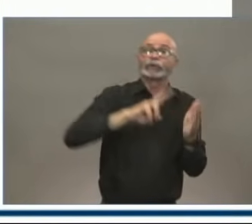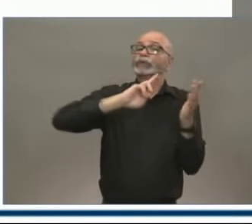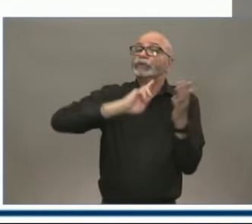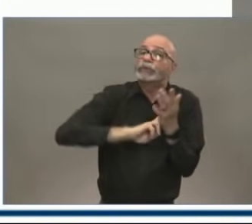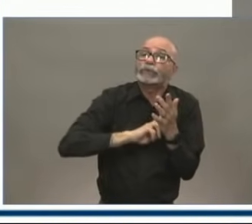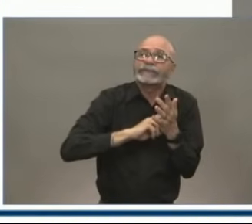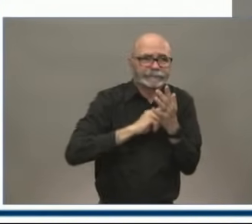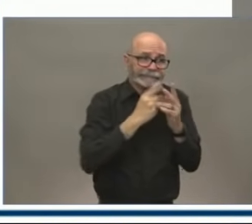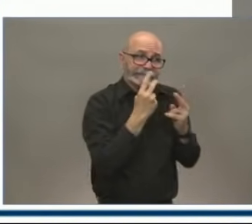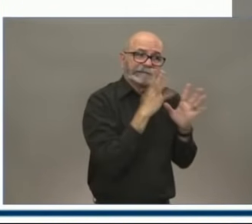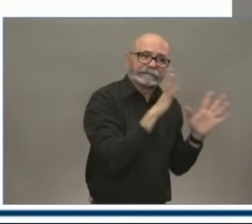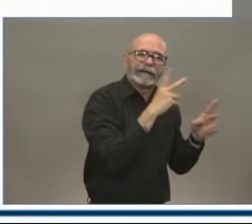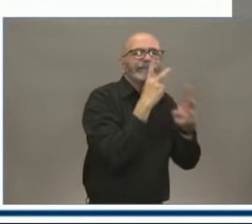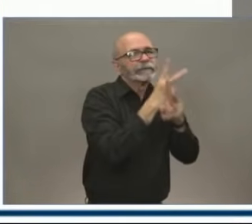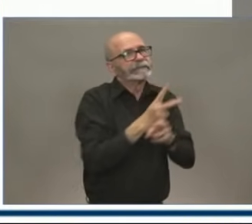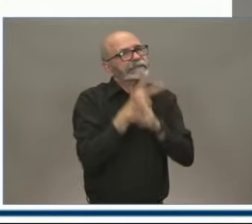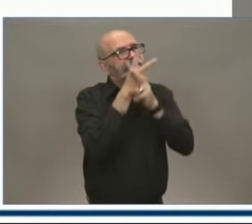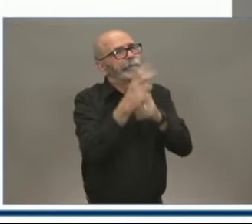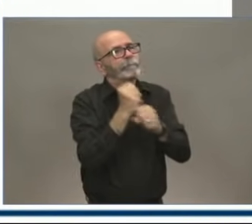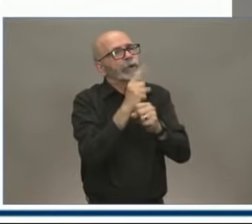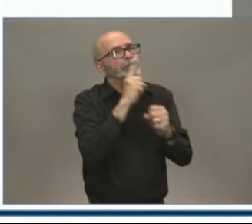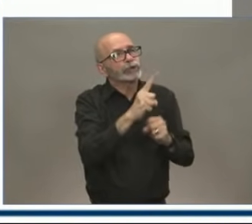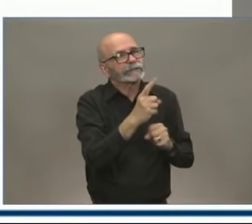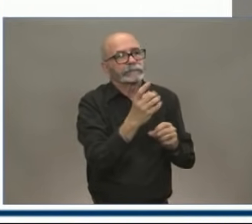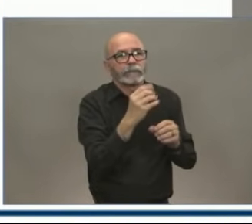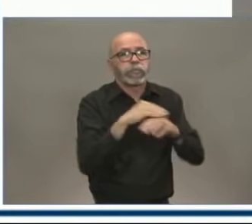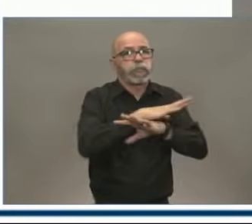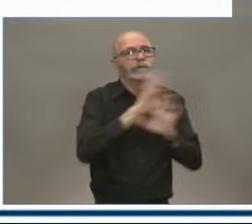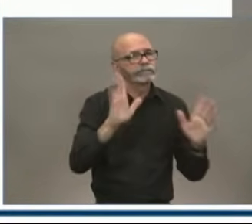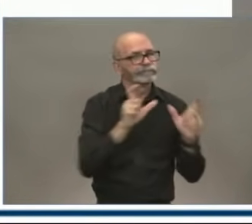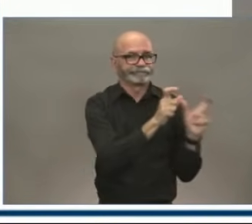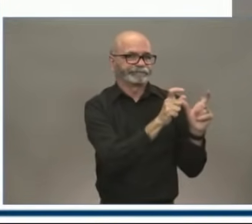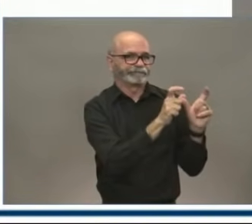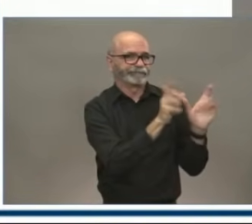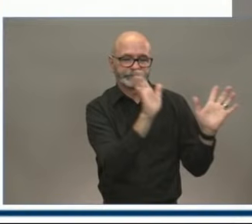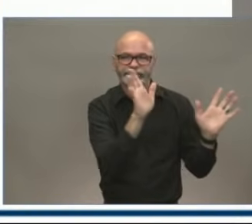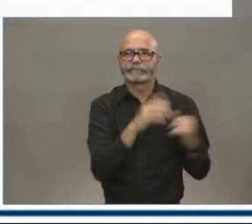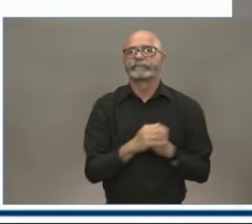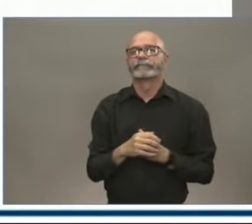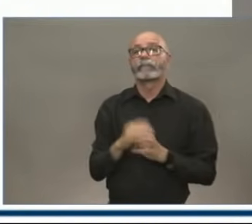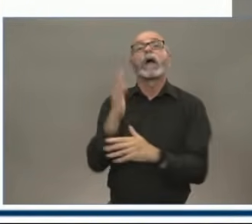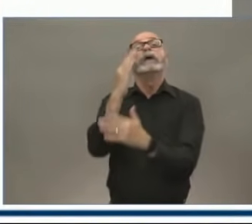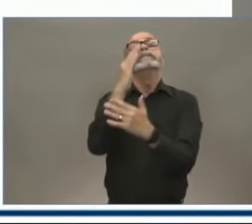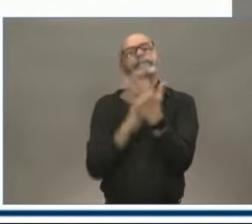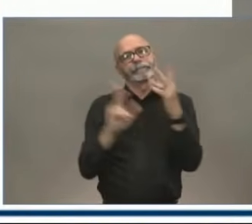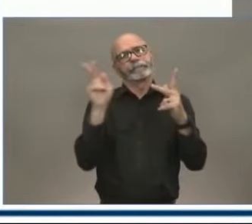system. And unfortunately, I need to say this, but we have people that are traveled